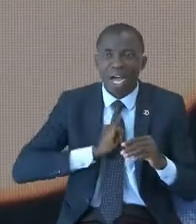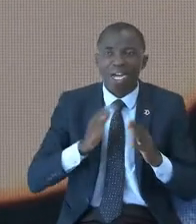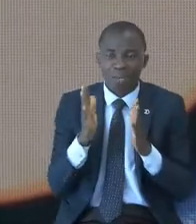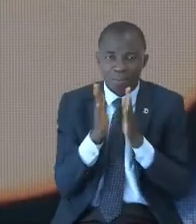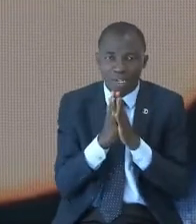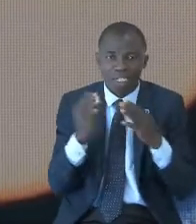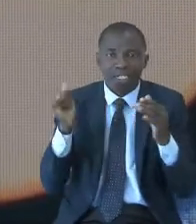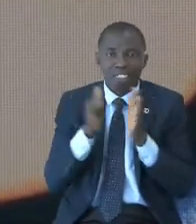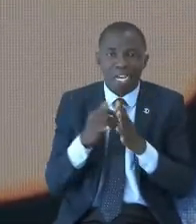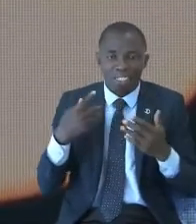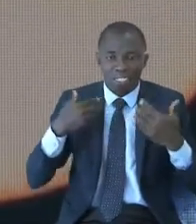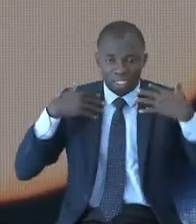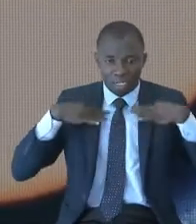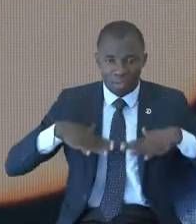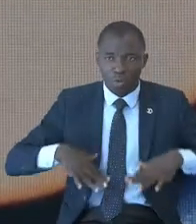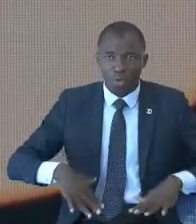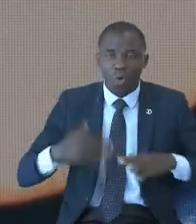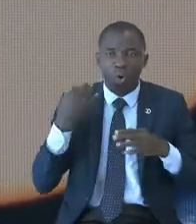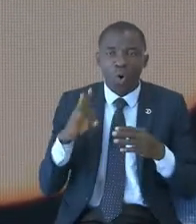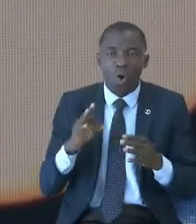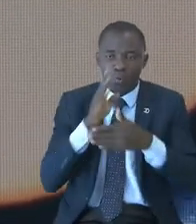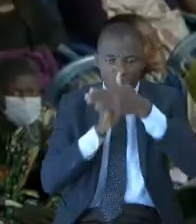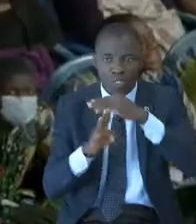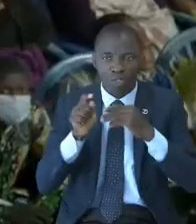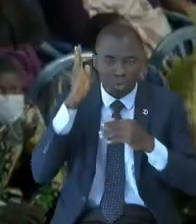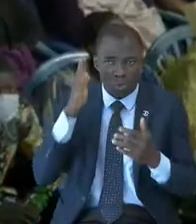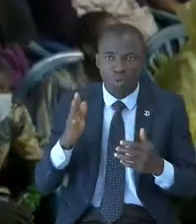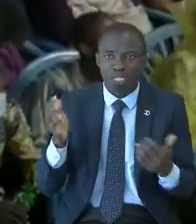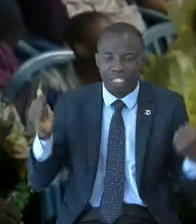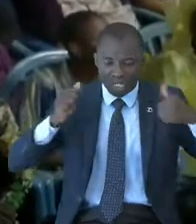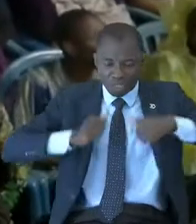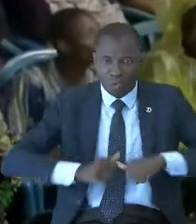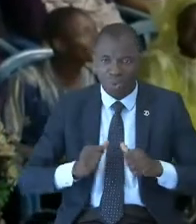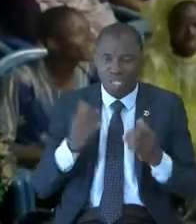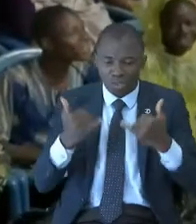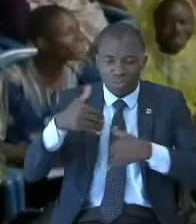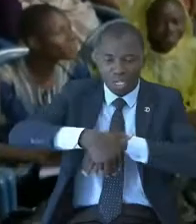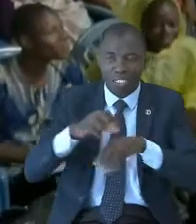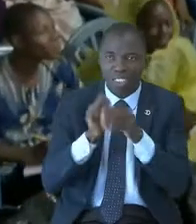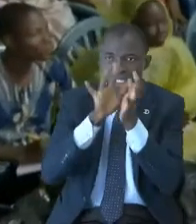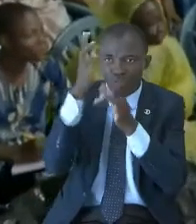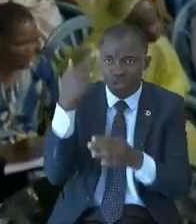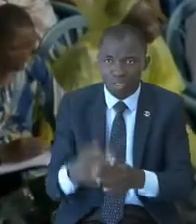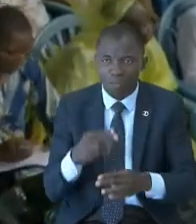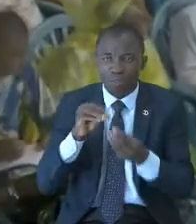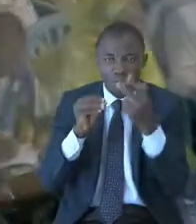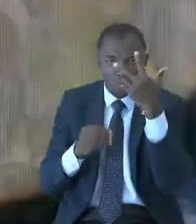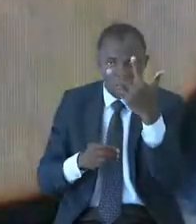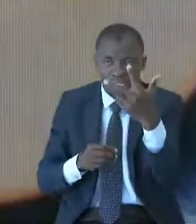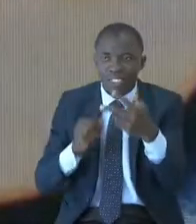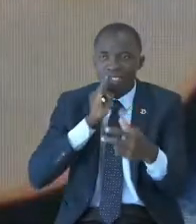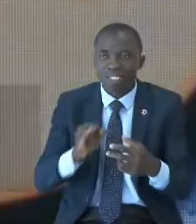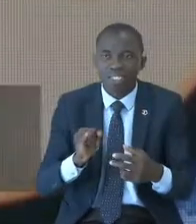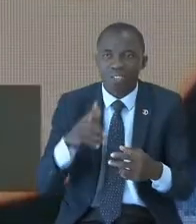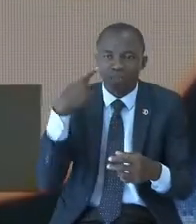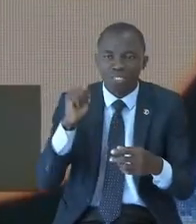of humility, you'll put it on tonight in Jesus' name. Number three is the confirmation of